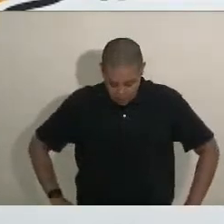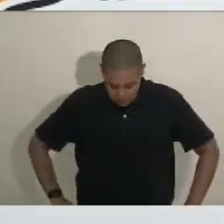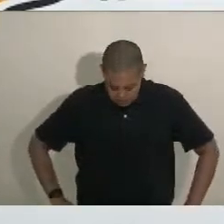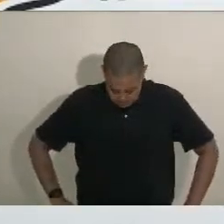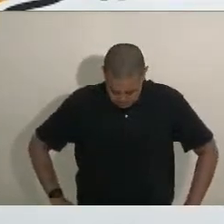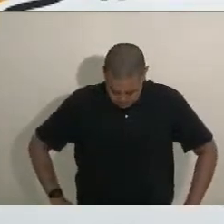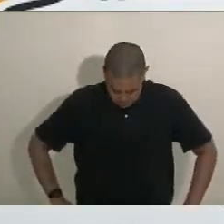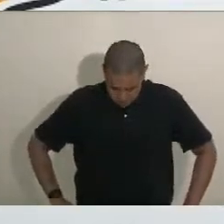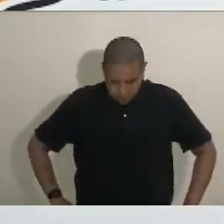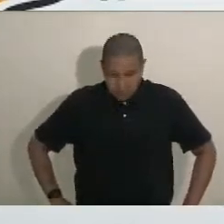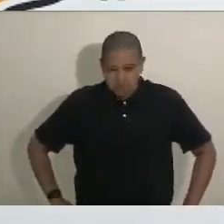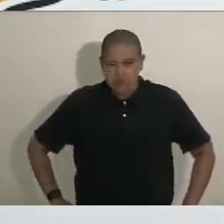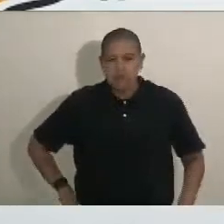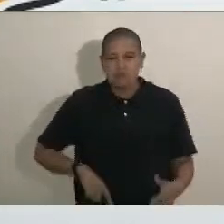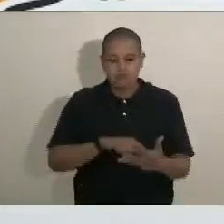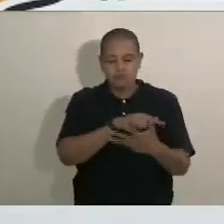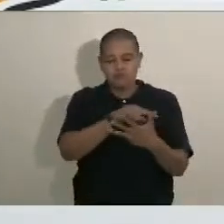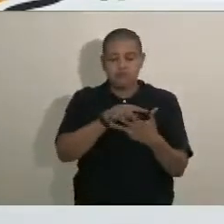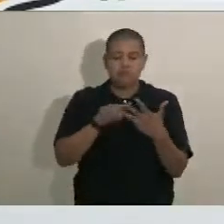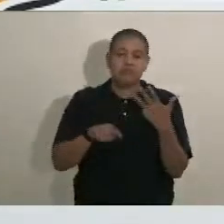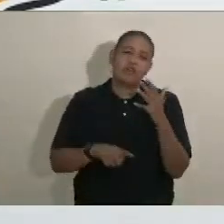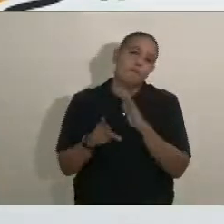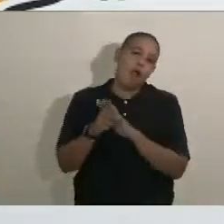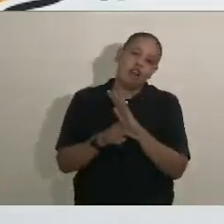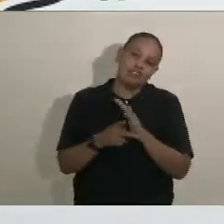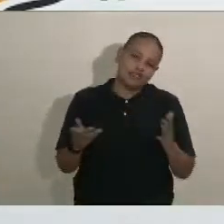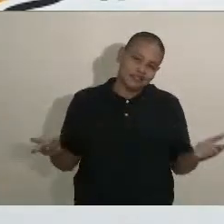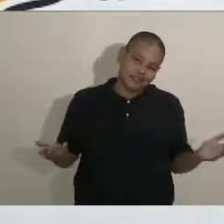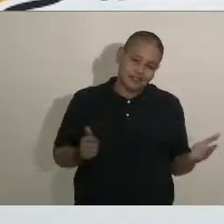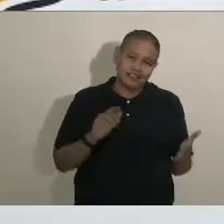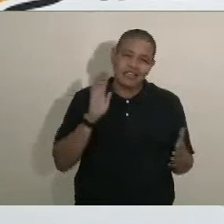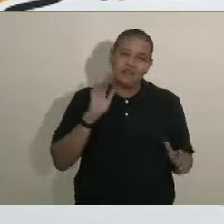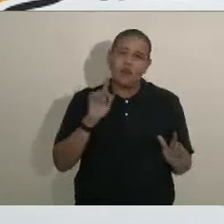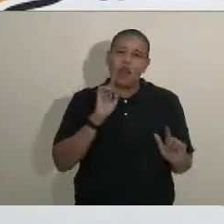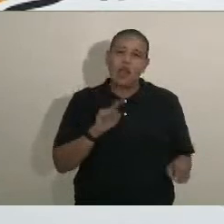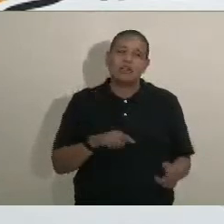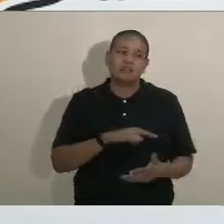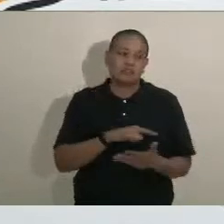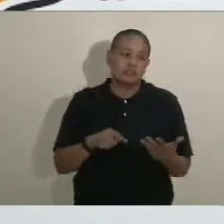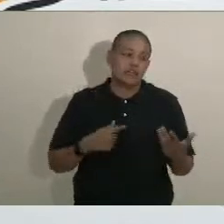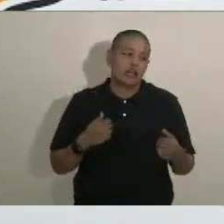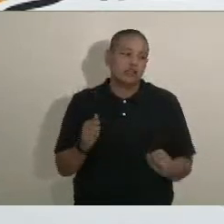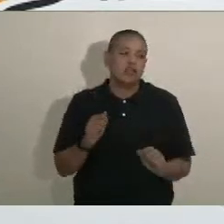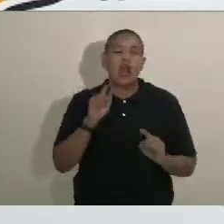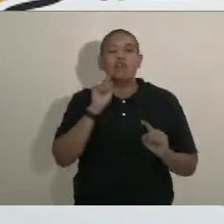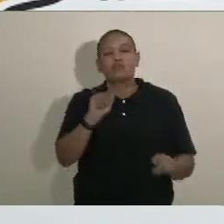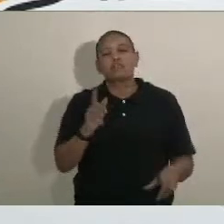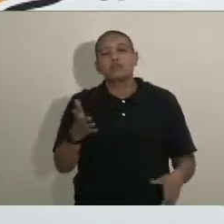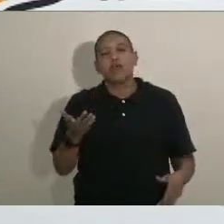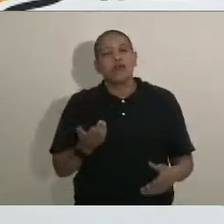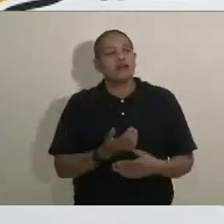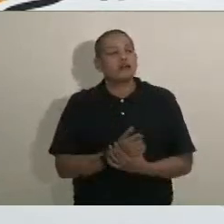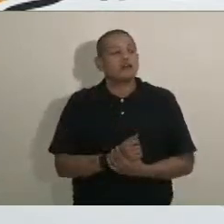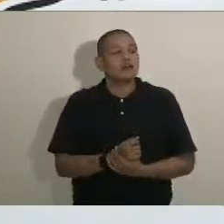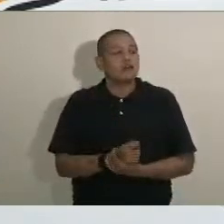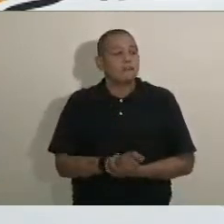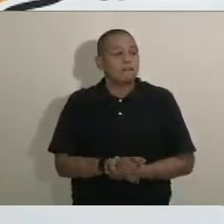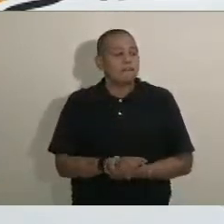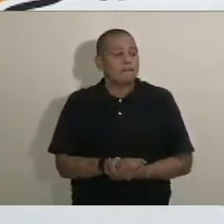So these are all policy issues, clearly. So I'll make an attempt to respond, granted.